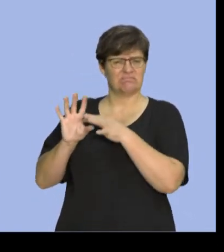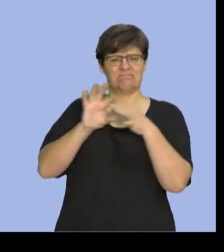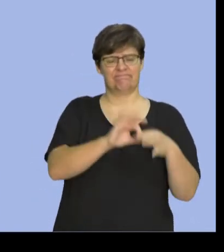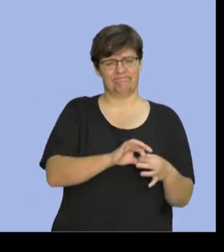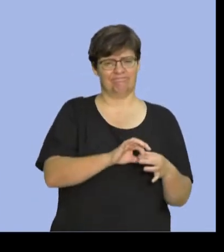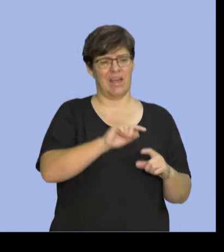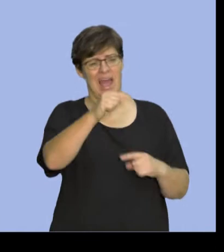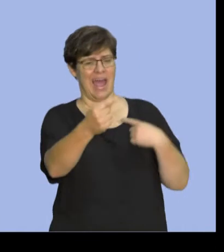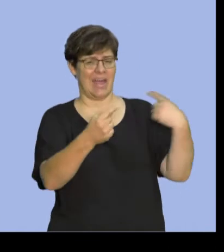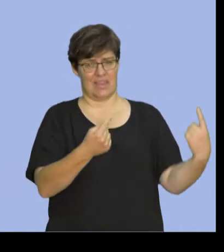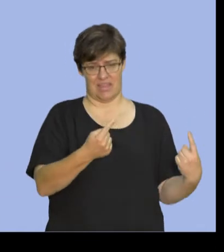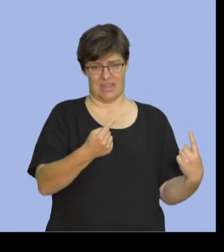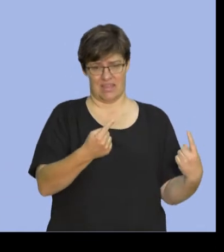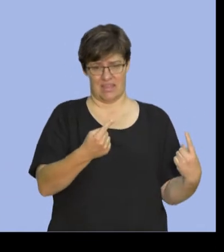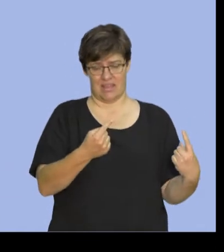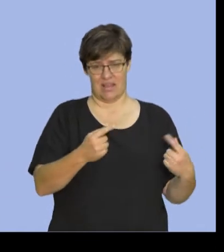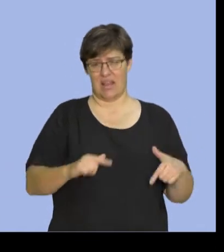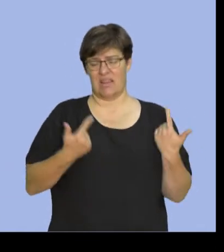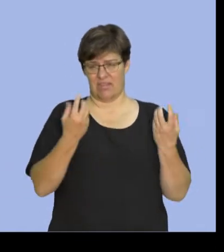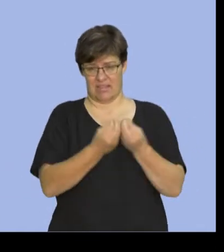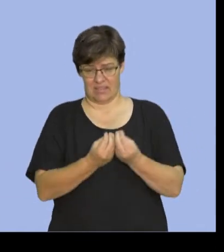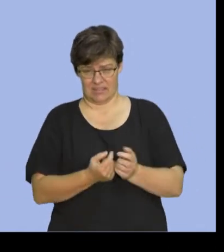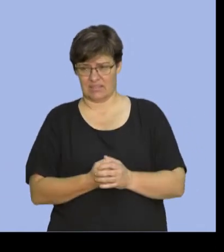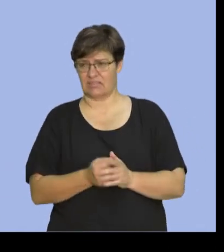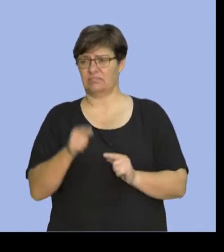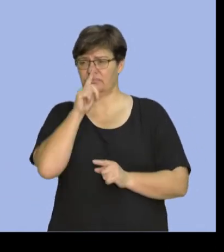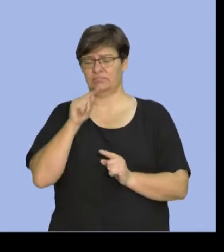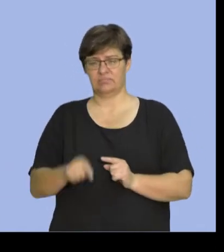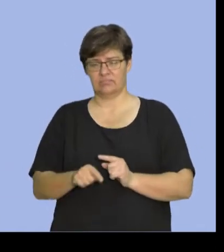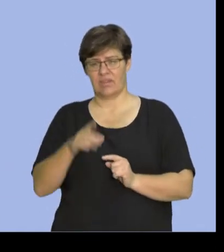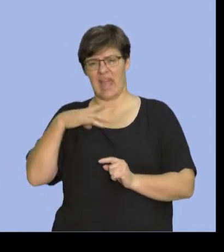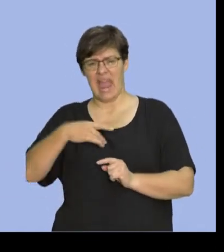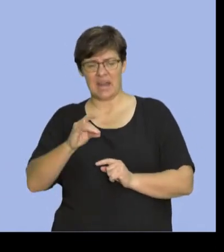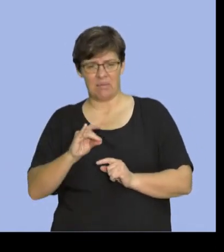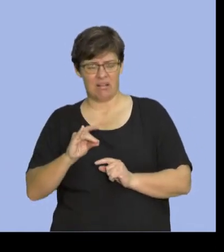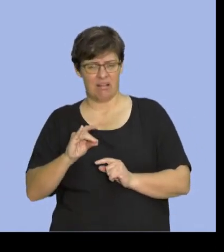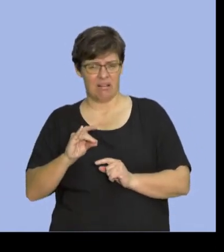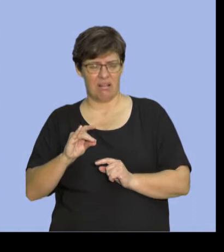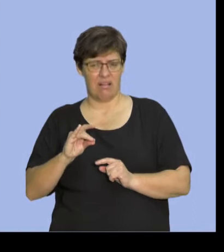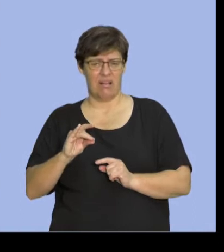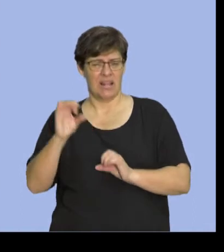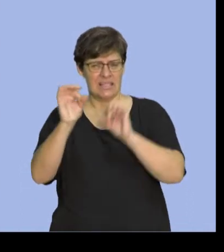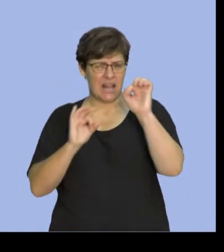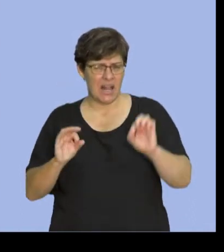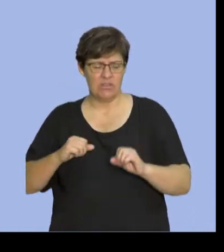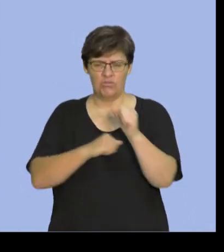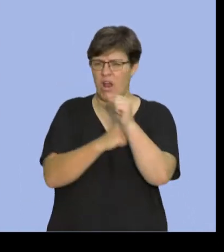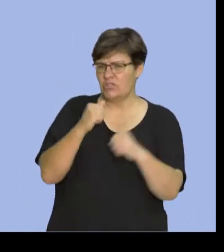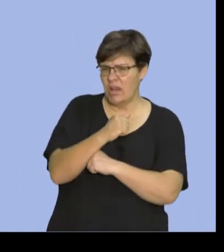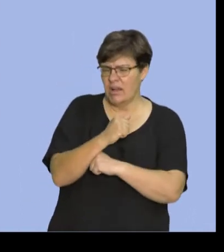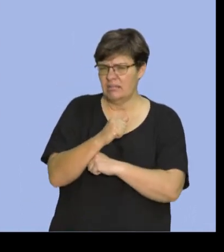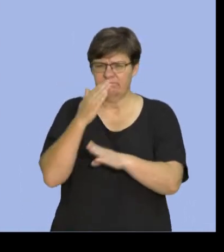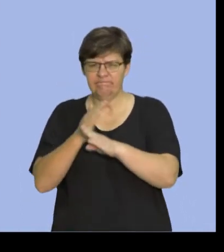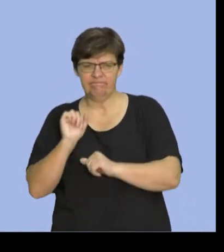other organisms. We're going to spend some time looking at animal cells, their structure and their function, and we're going to compare that